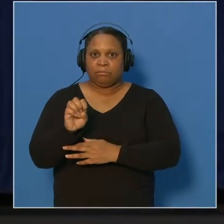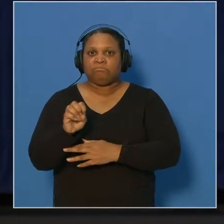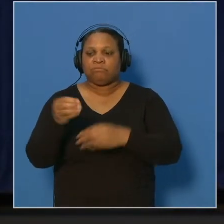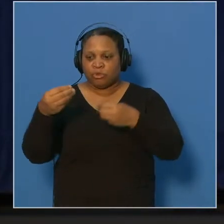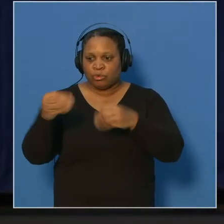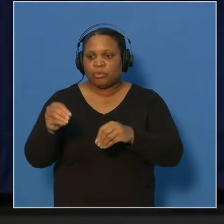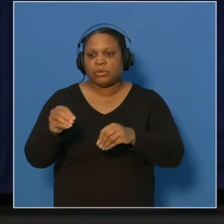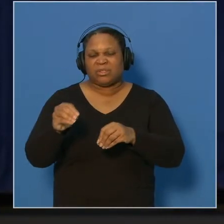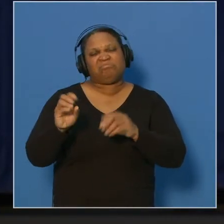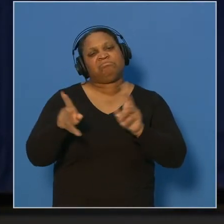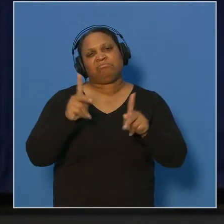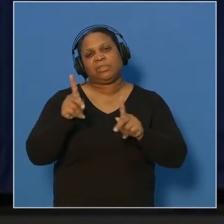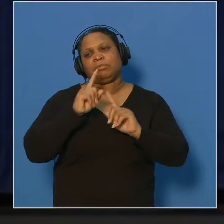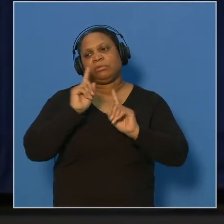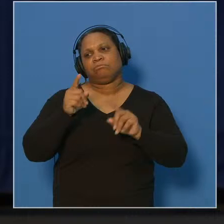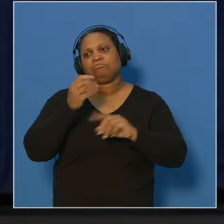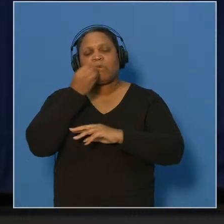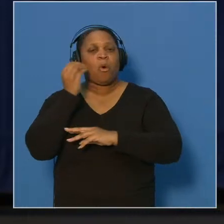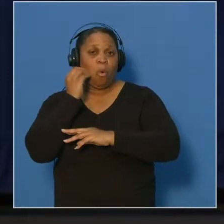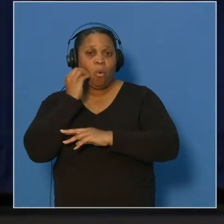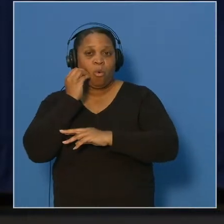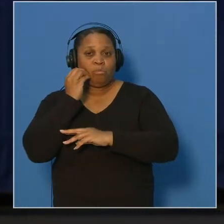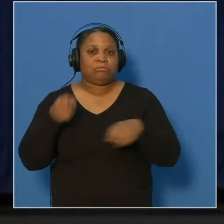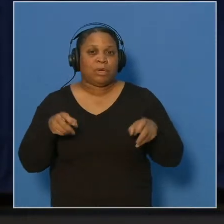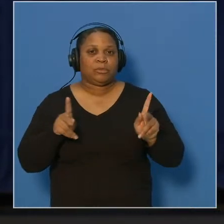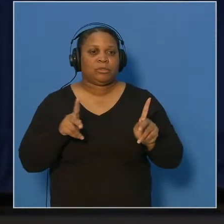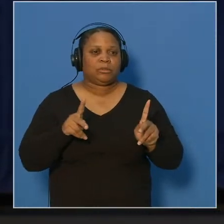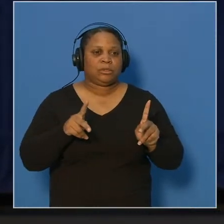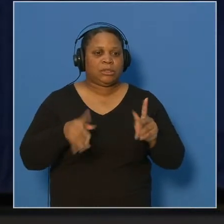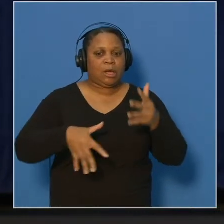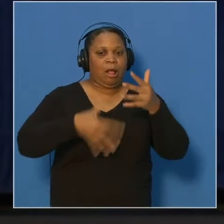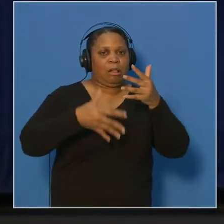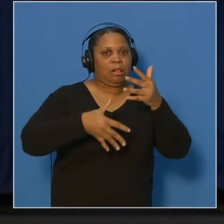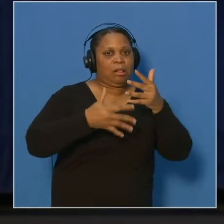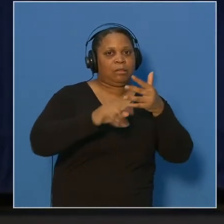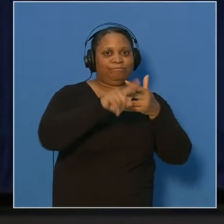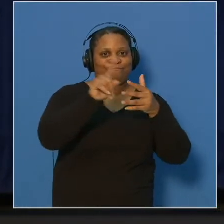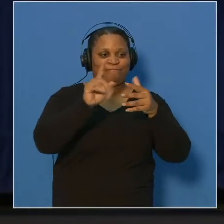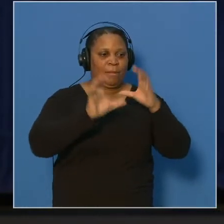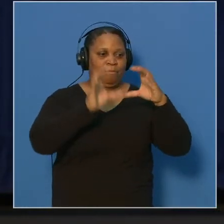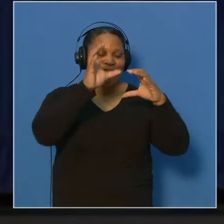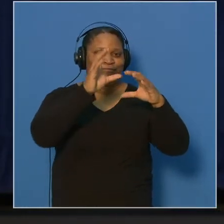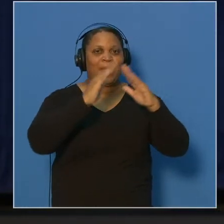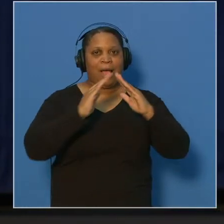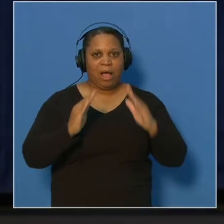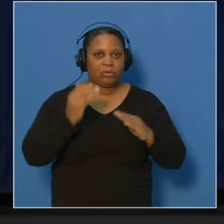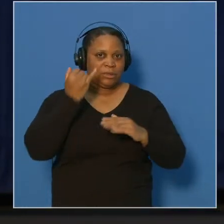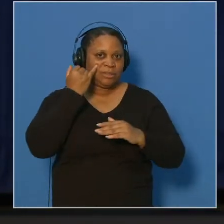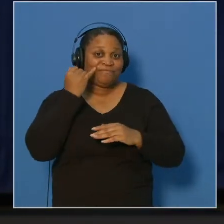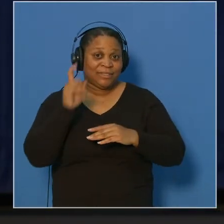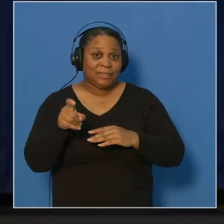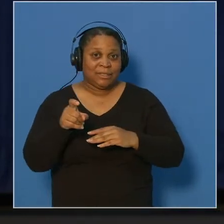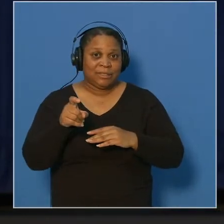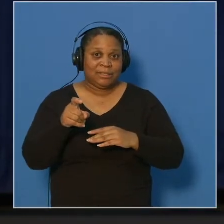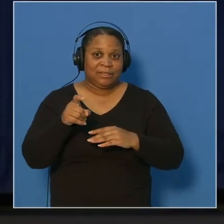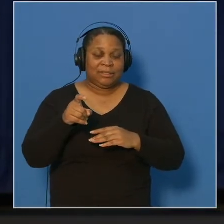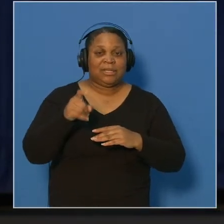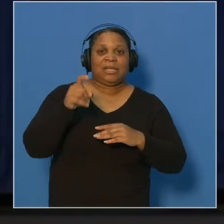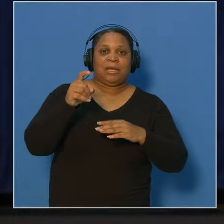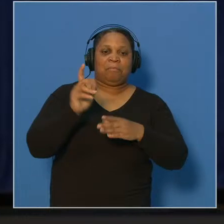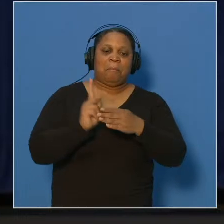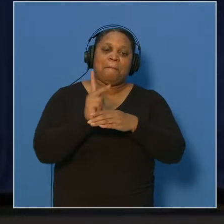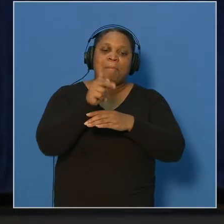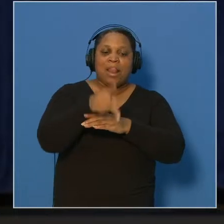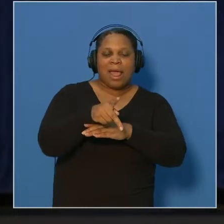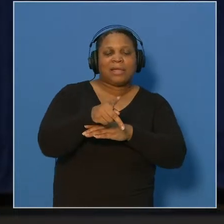who want to make sure they can have the opportunity to make any upgrades to their house and make use of the time. Plant nurseries, in case you